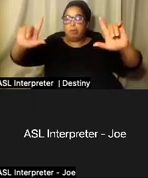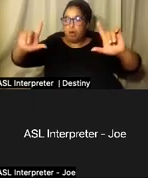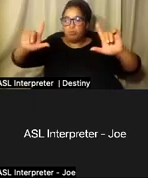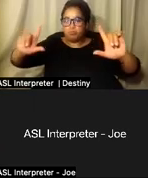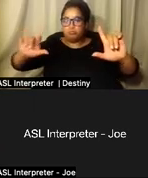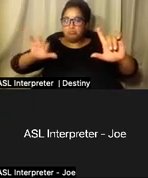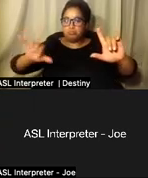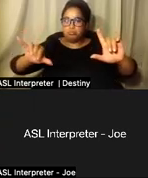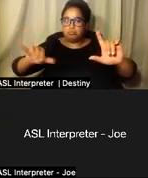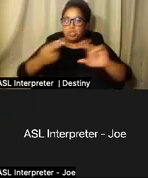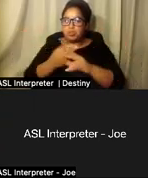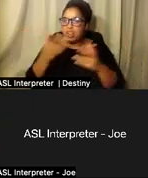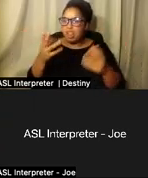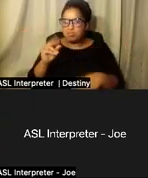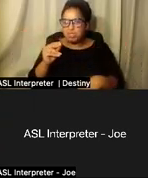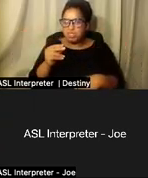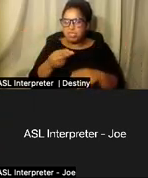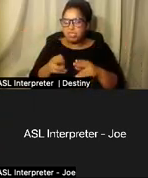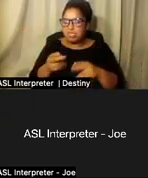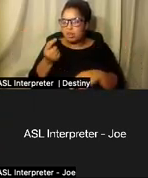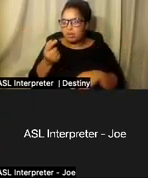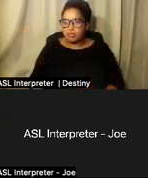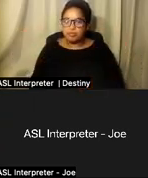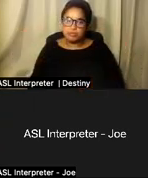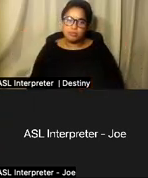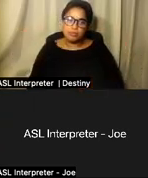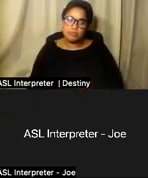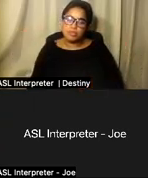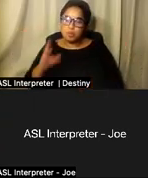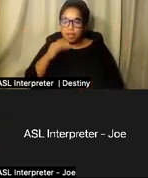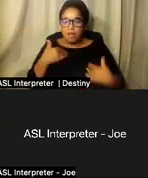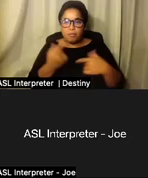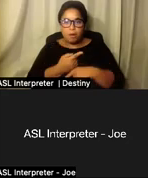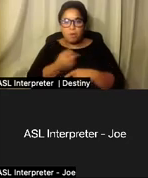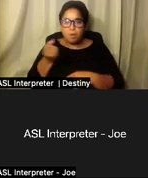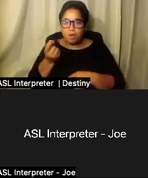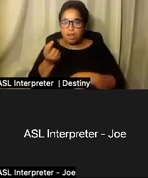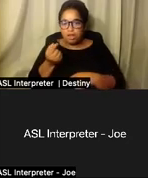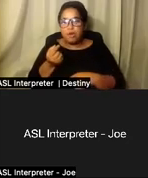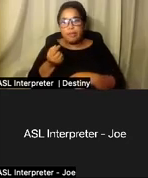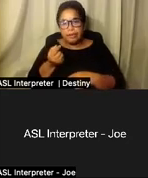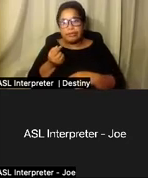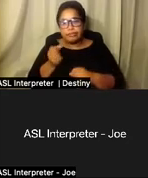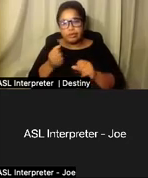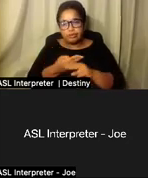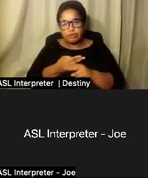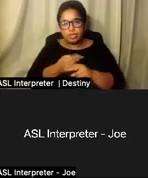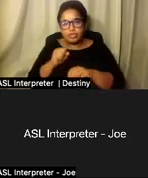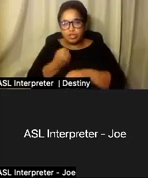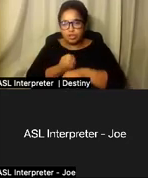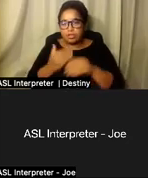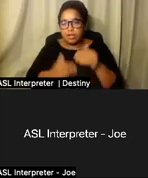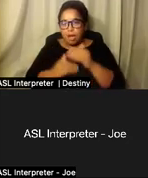You don't need to use too much of this stuff at all. It's going to have the proper hold. A little bit of this goes a long way. You can secure items up to